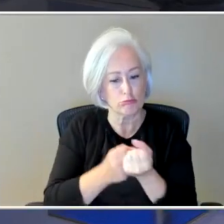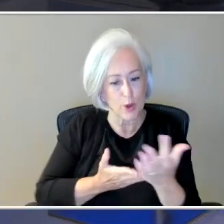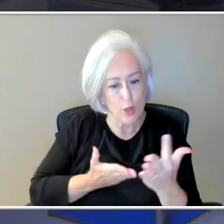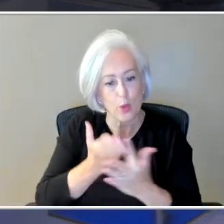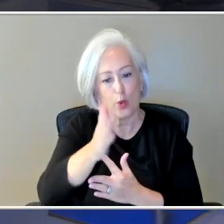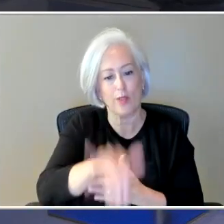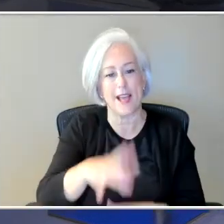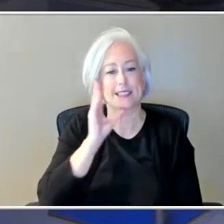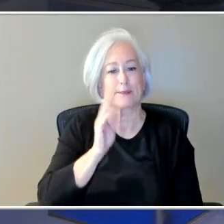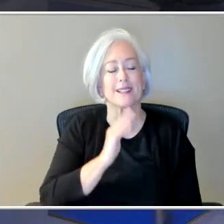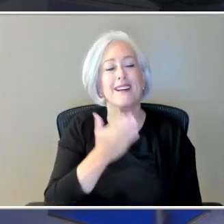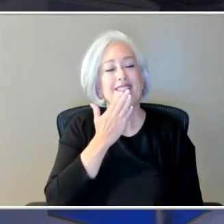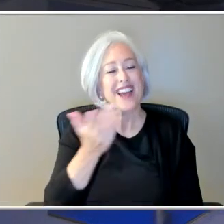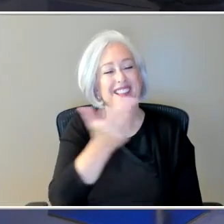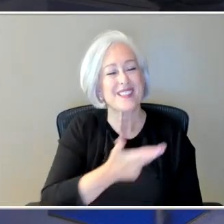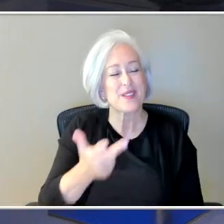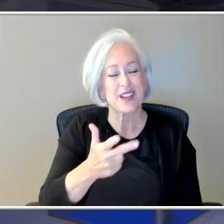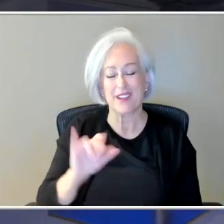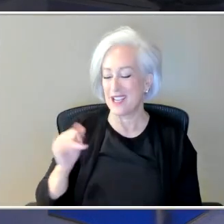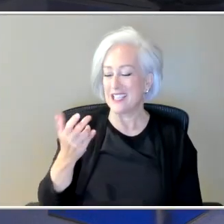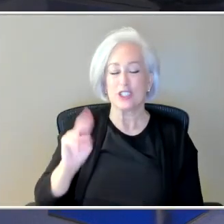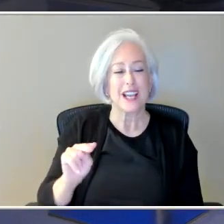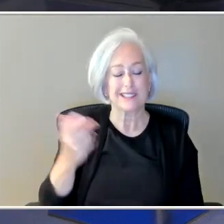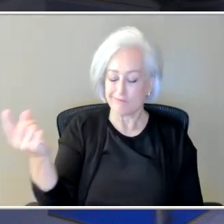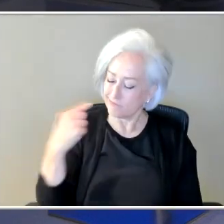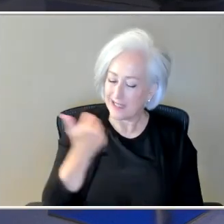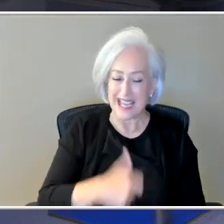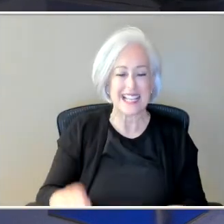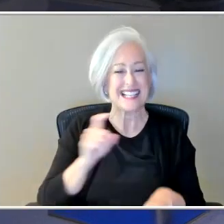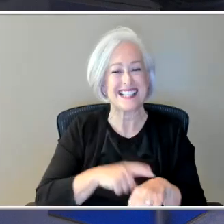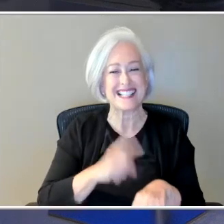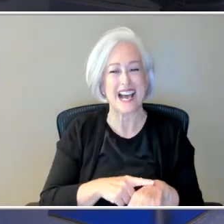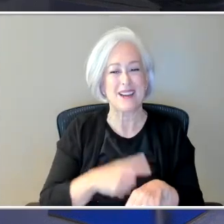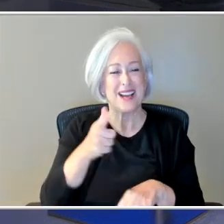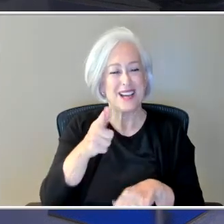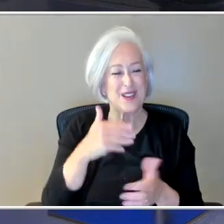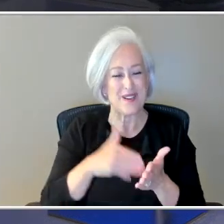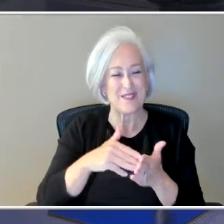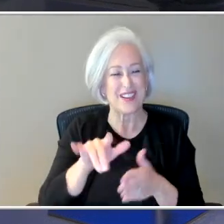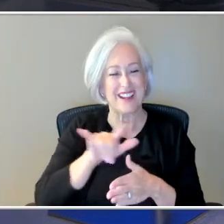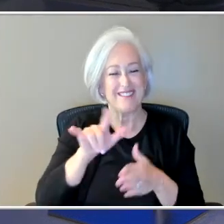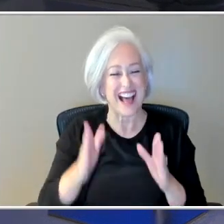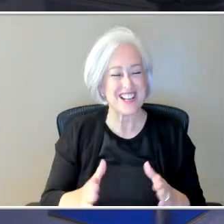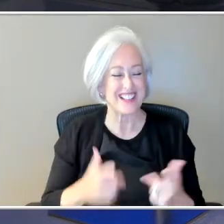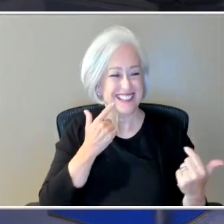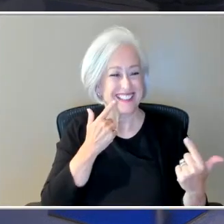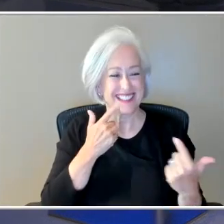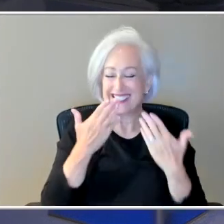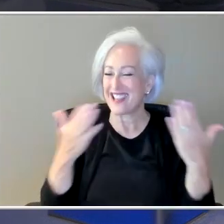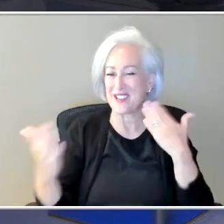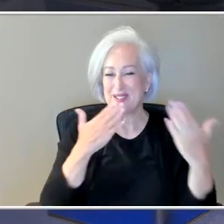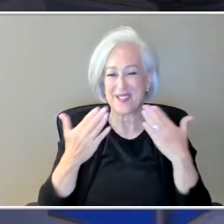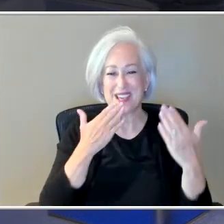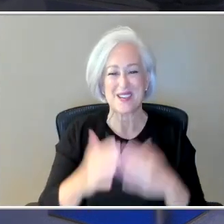you for all you do and for being with us. Jason, come back anytime. Like I say, you're like a frequent flyer. Thank you all. I mean it. Thank you. Yeah, thank you. I know